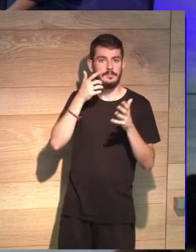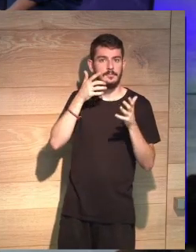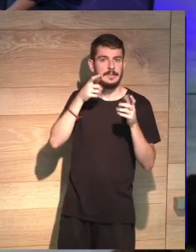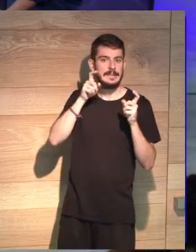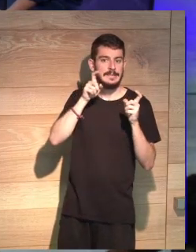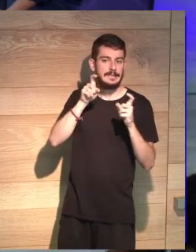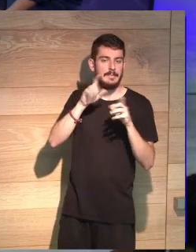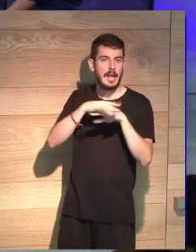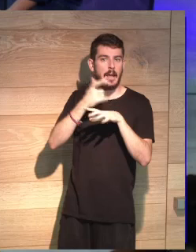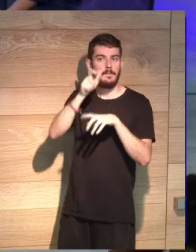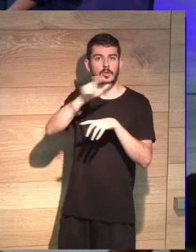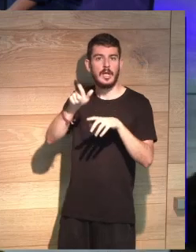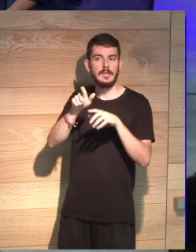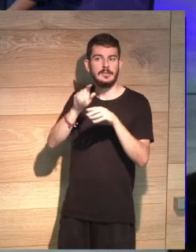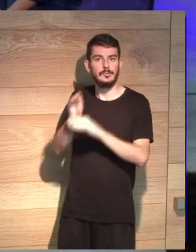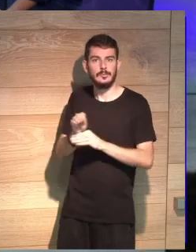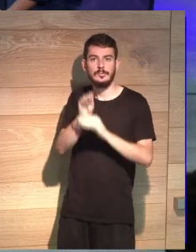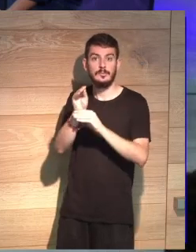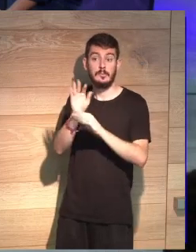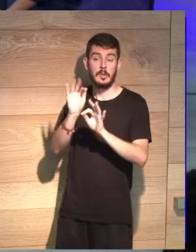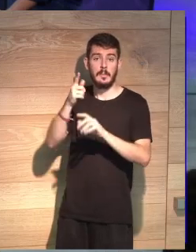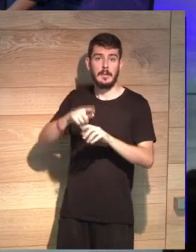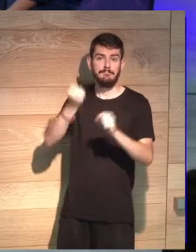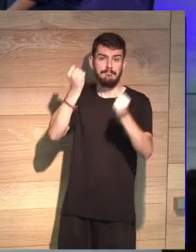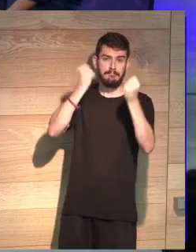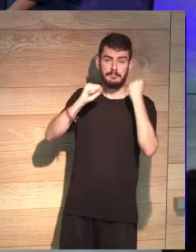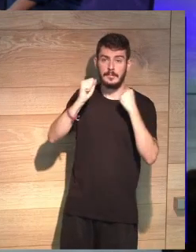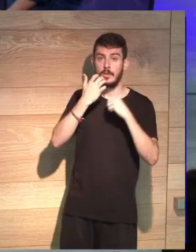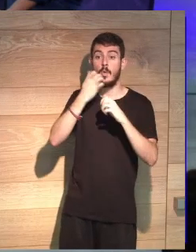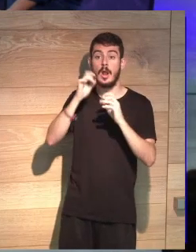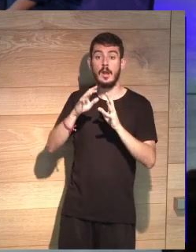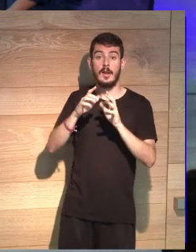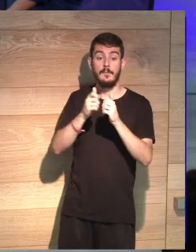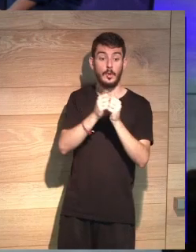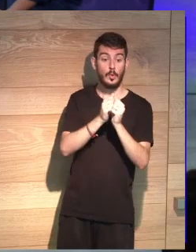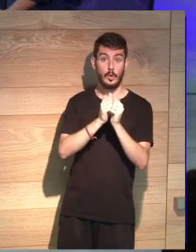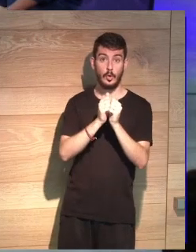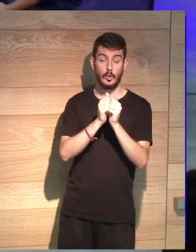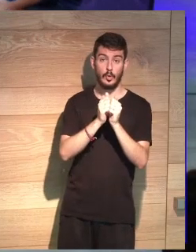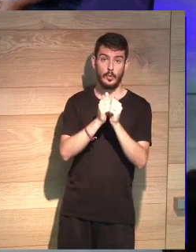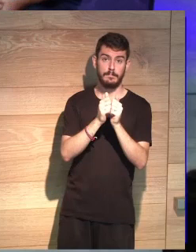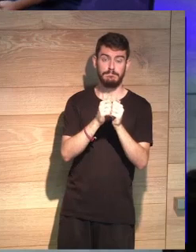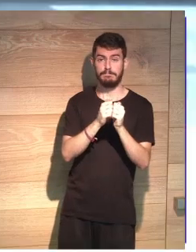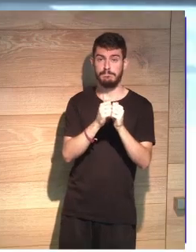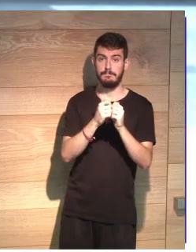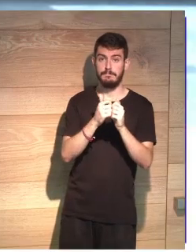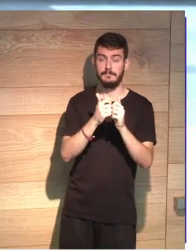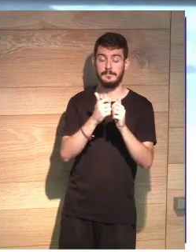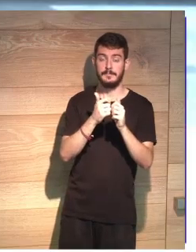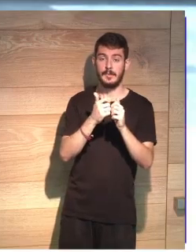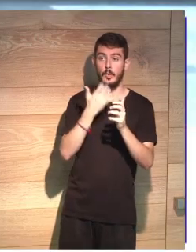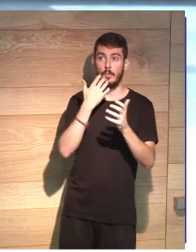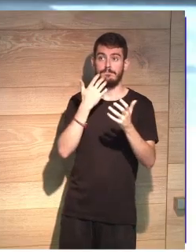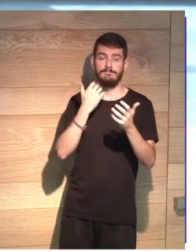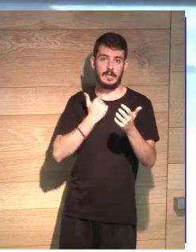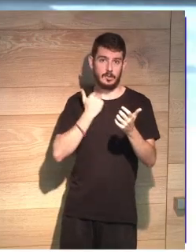instance, we teach these people how to cure people, how to treat people, but here we can simulate,